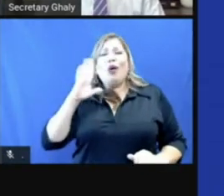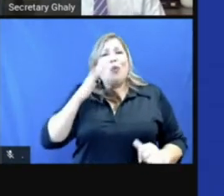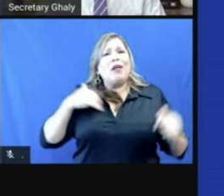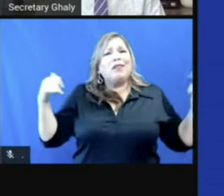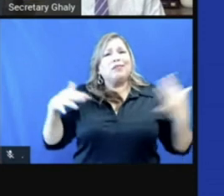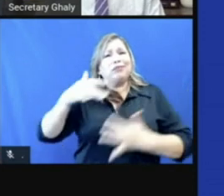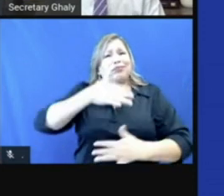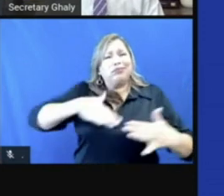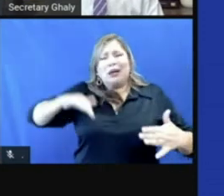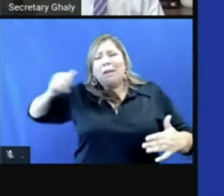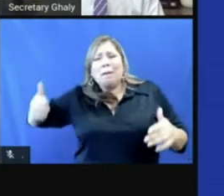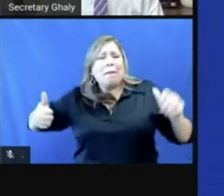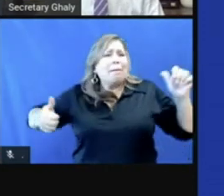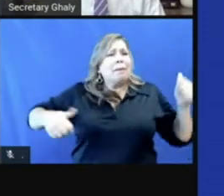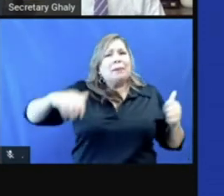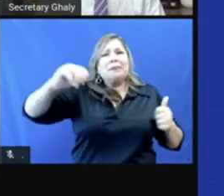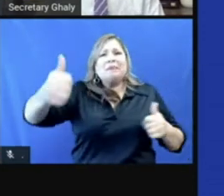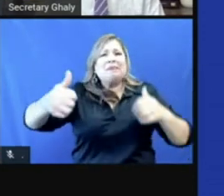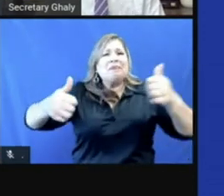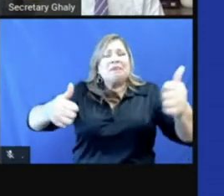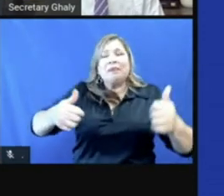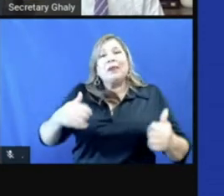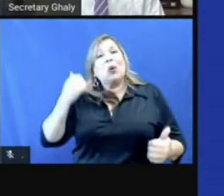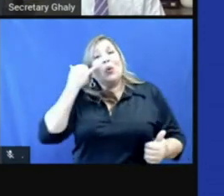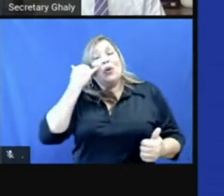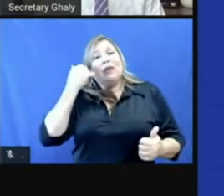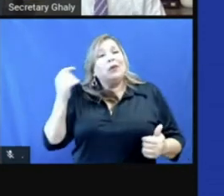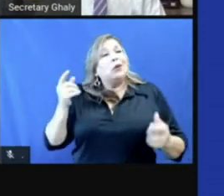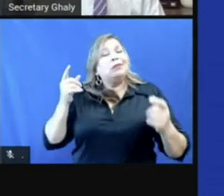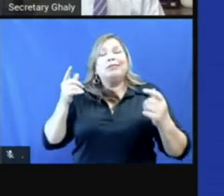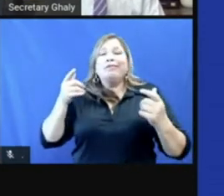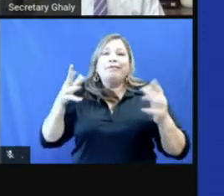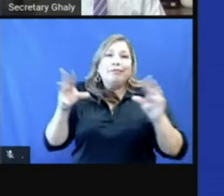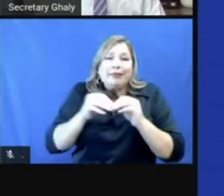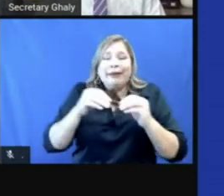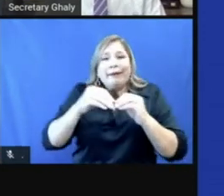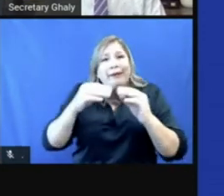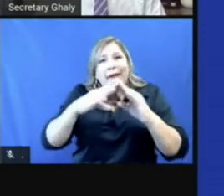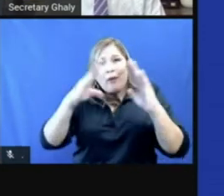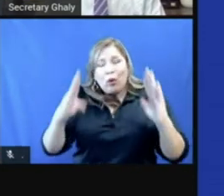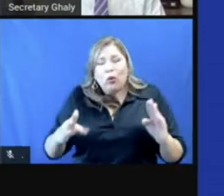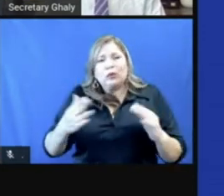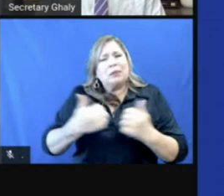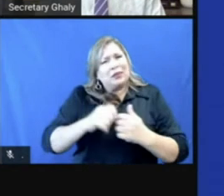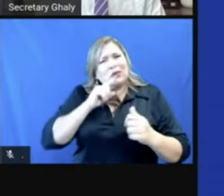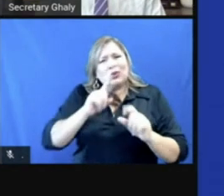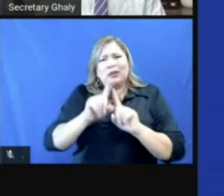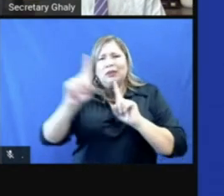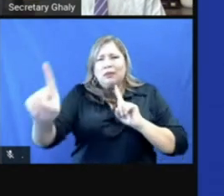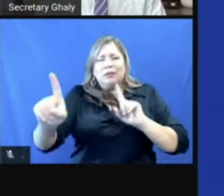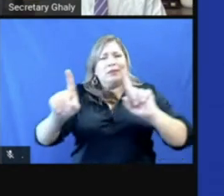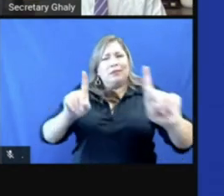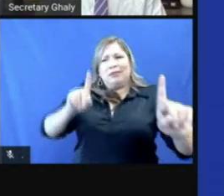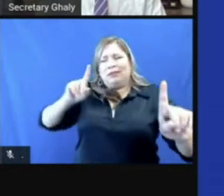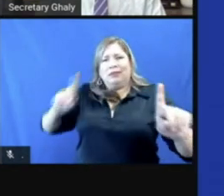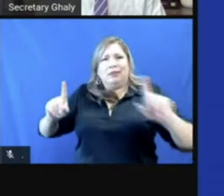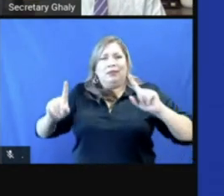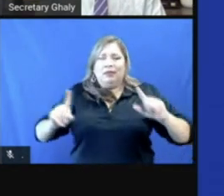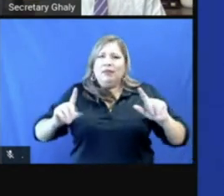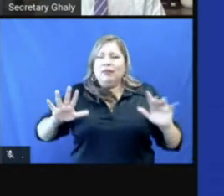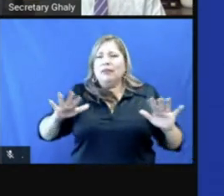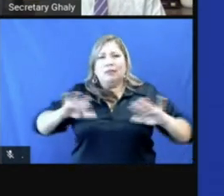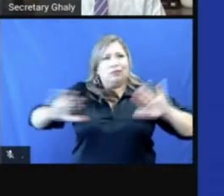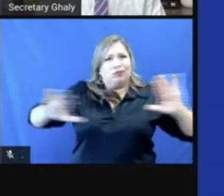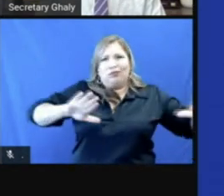multiple rooms when you're with someone else indoors, and spreading things out, I think, is really key to helping